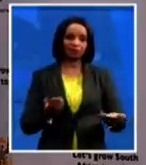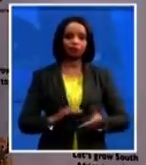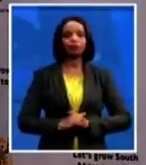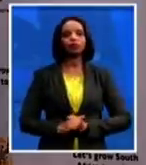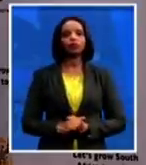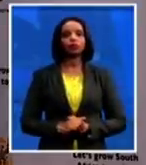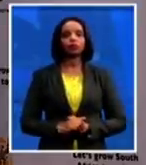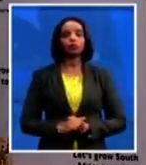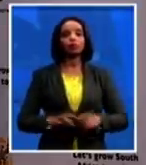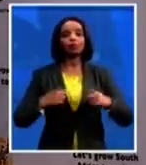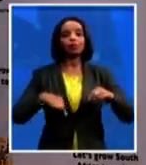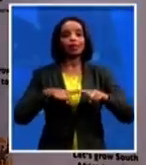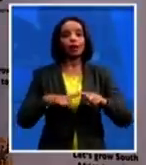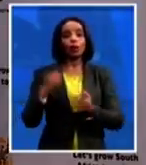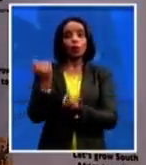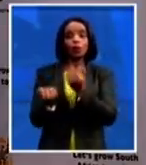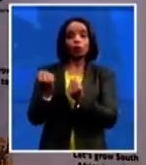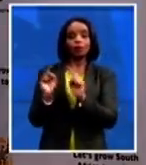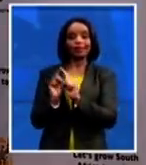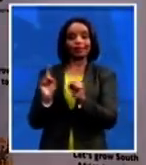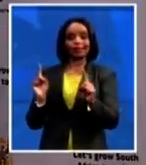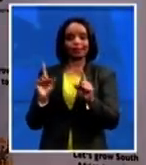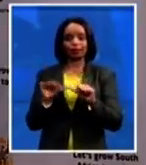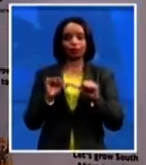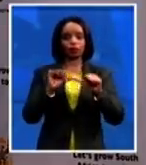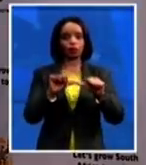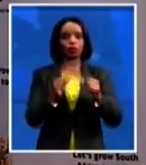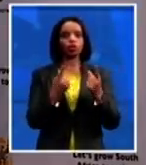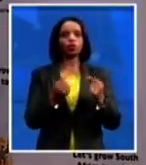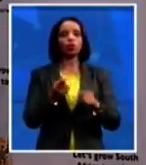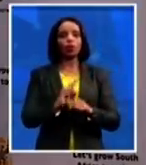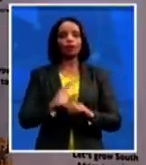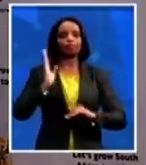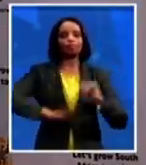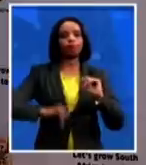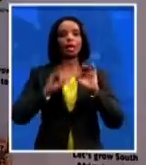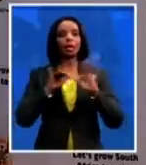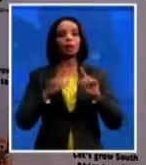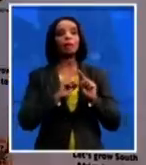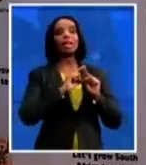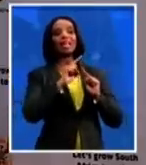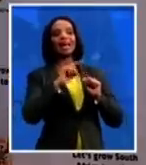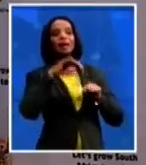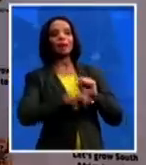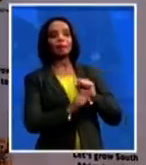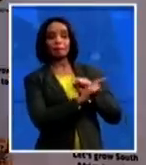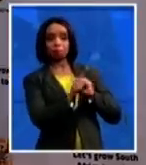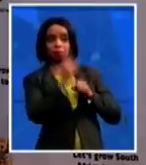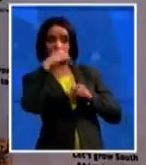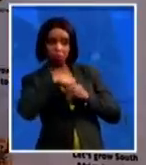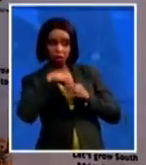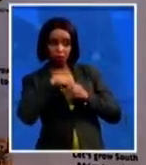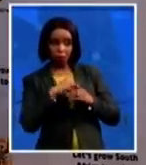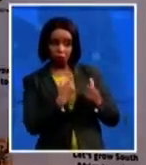steps to bring those who are found to have been involved in acts of corruption to account. The Commission